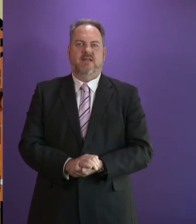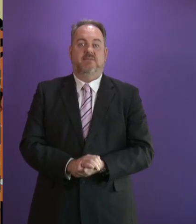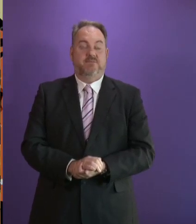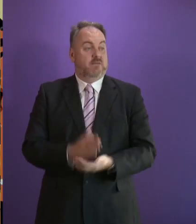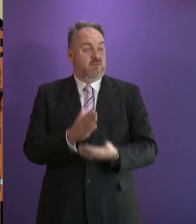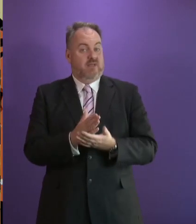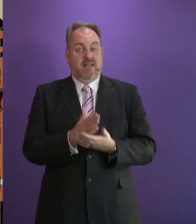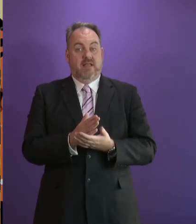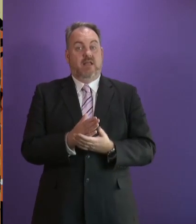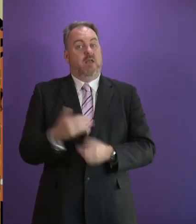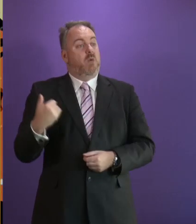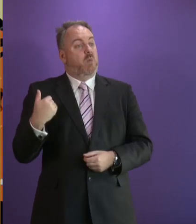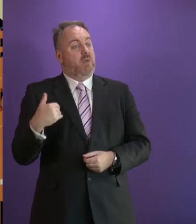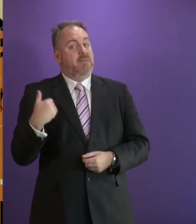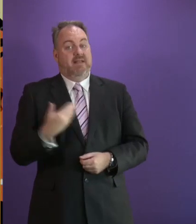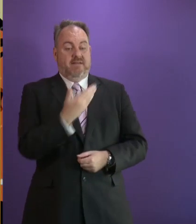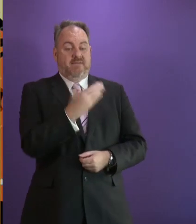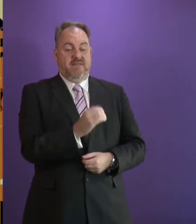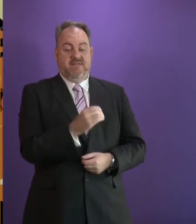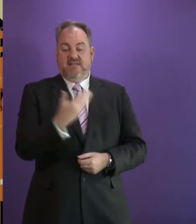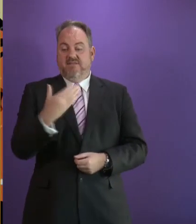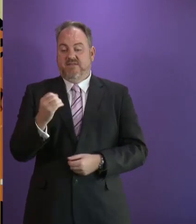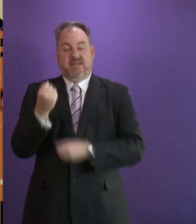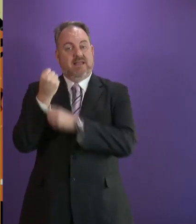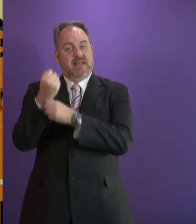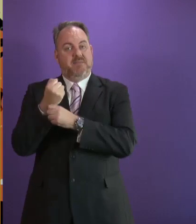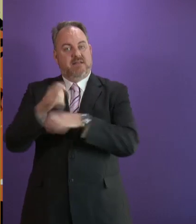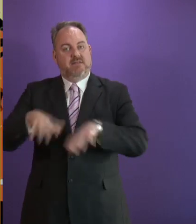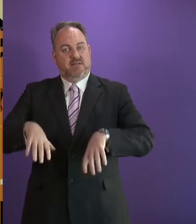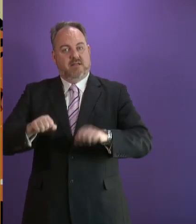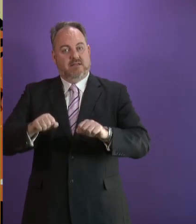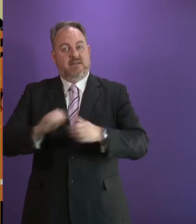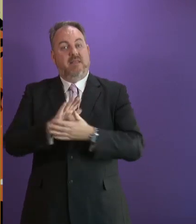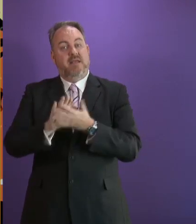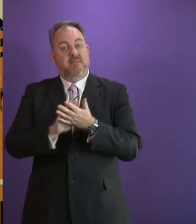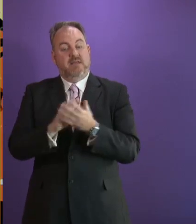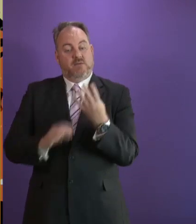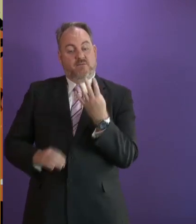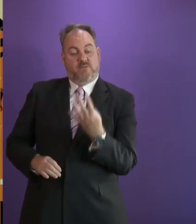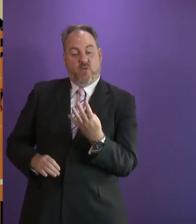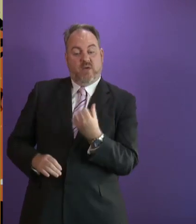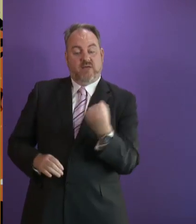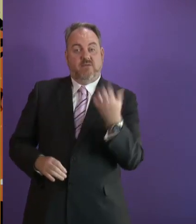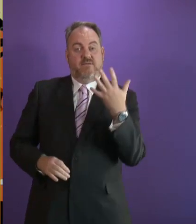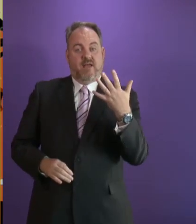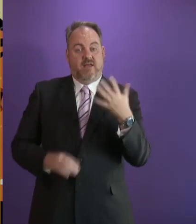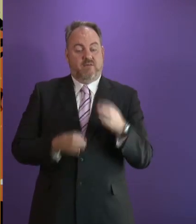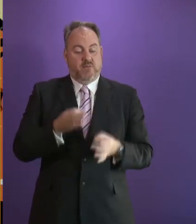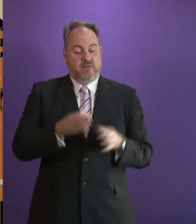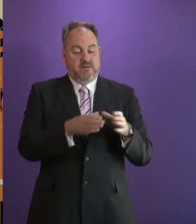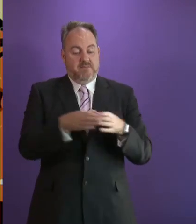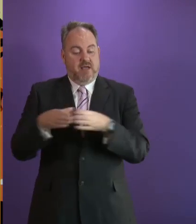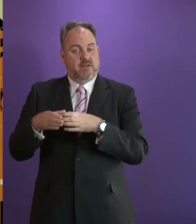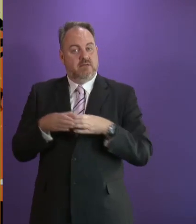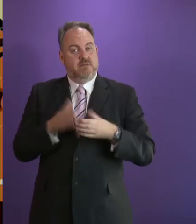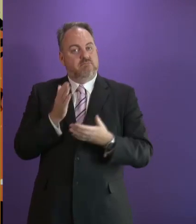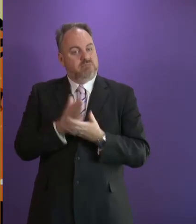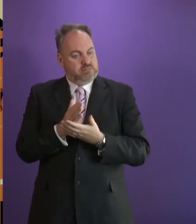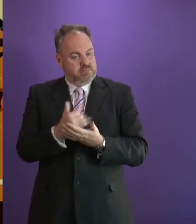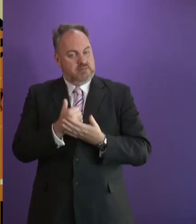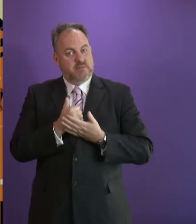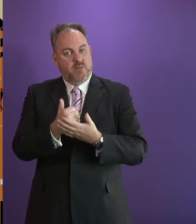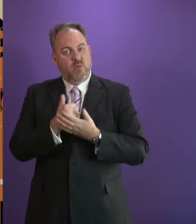So the Women 50-50 campaign was born, and I'm delighted that 4 out of 5 parties have supported it. And as a consequence of this campaign, we had the